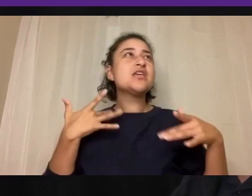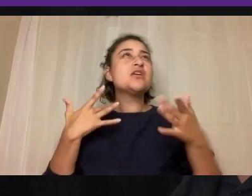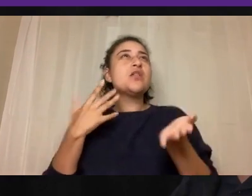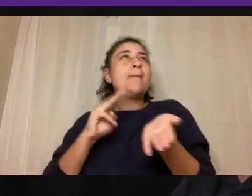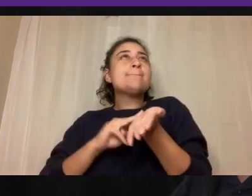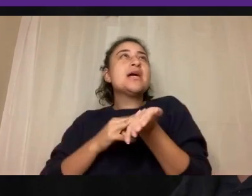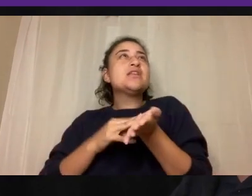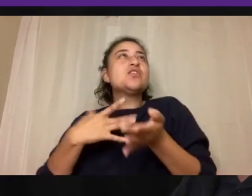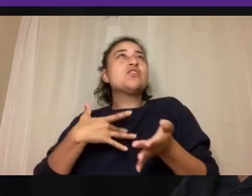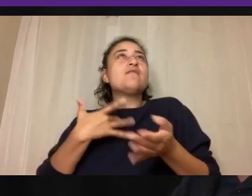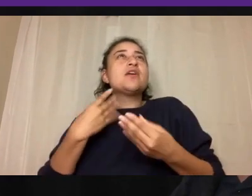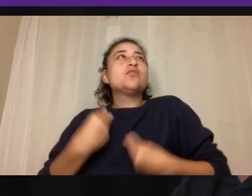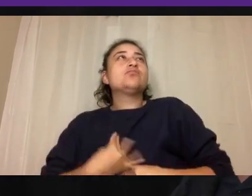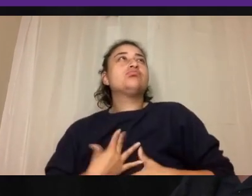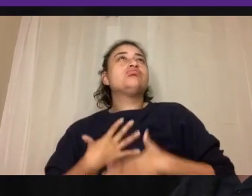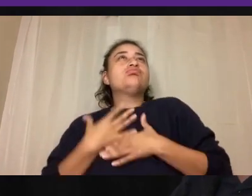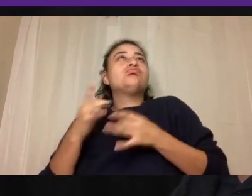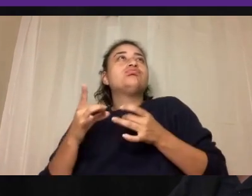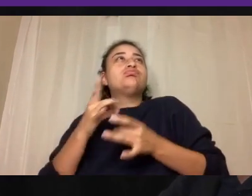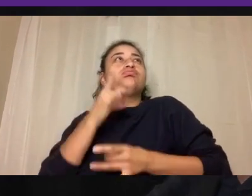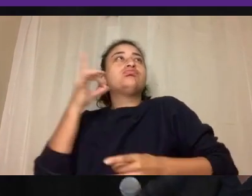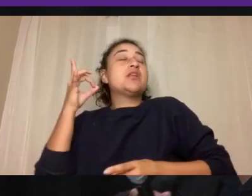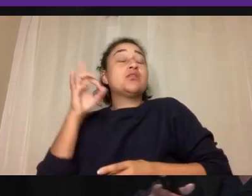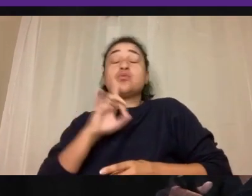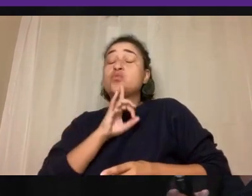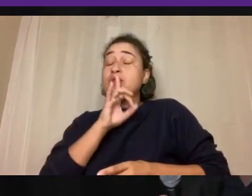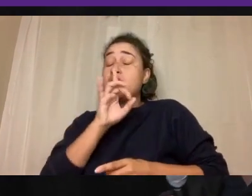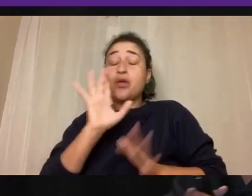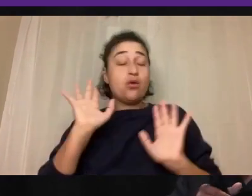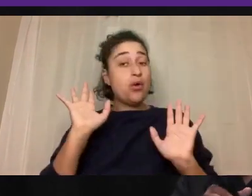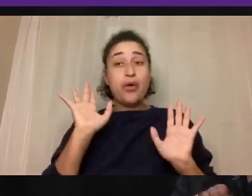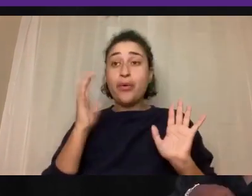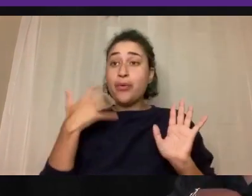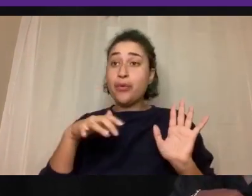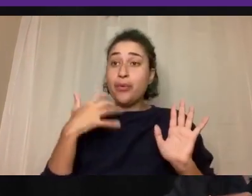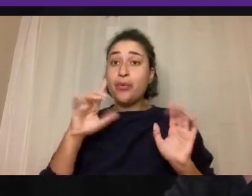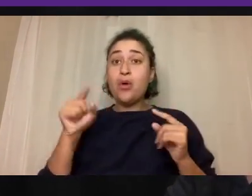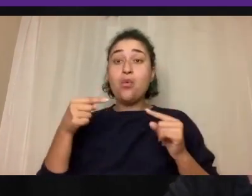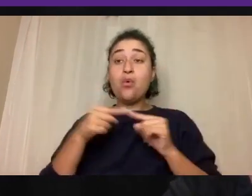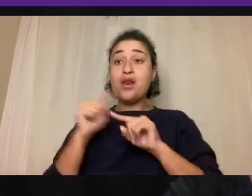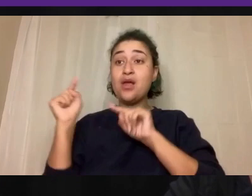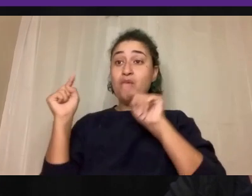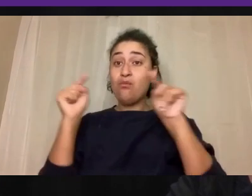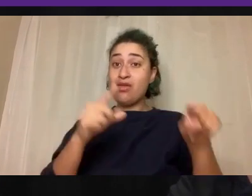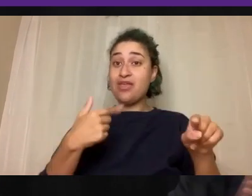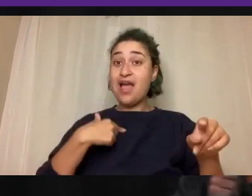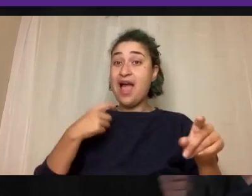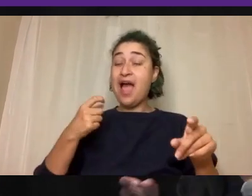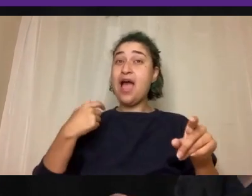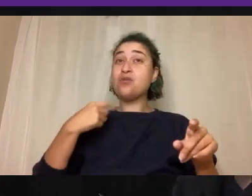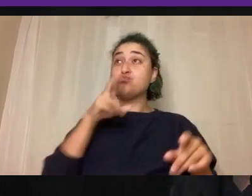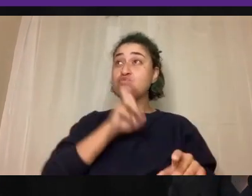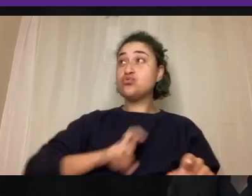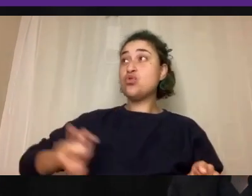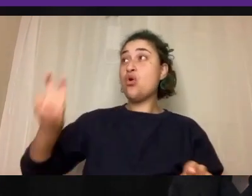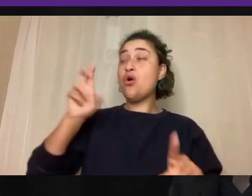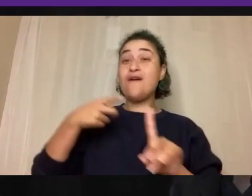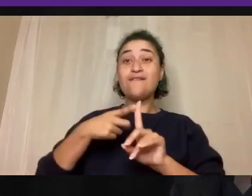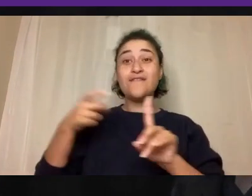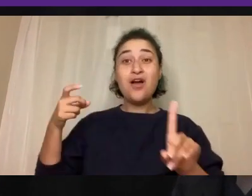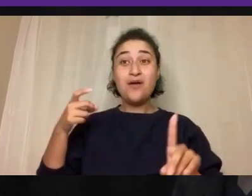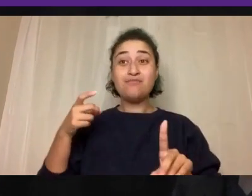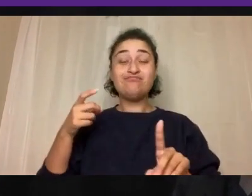and it is profound. And when I went there, I was given a tour by Monacan elders, and they told